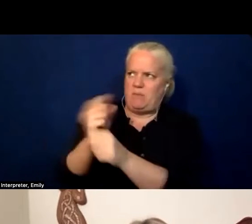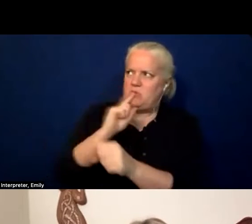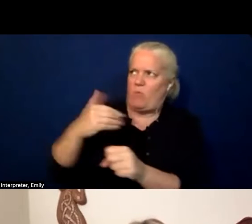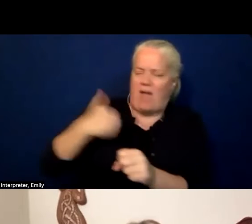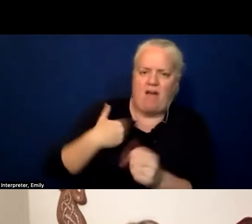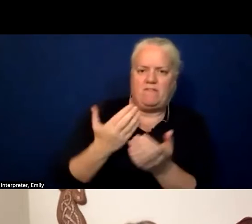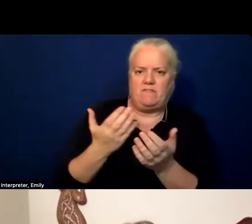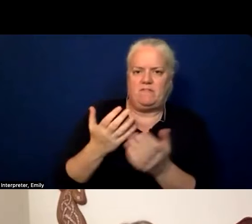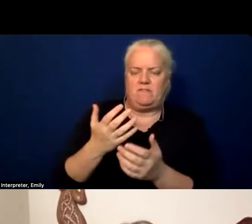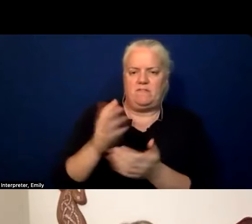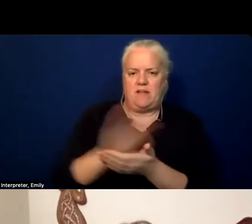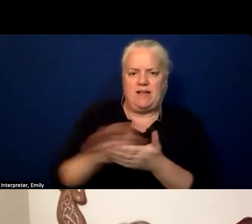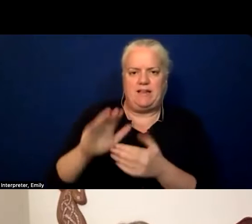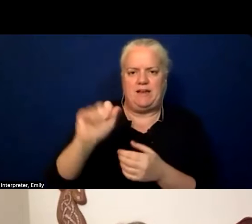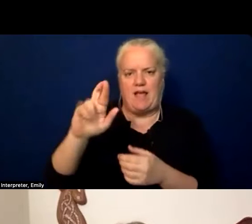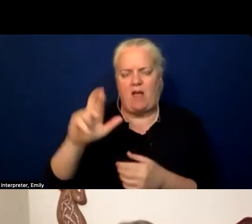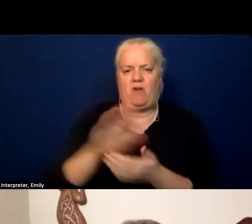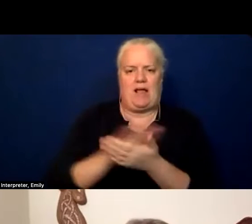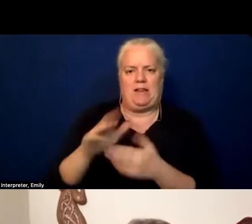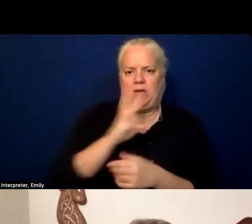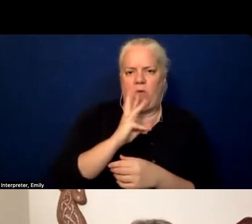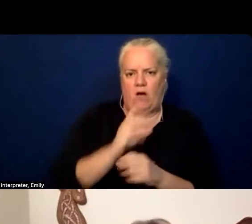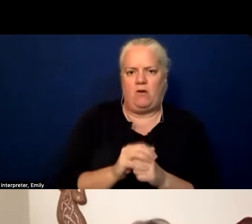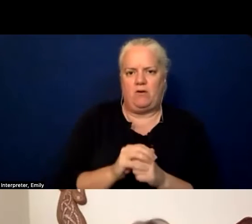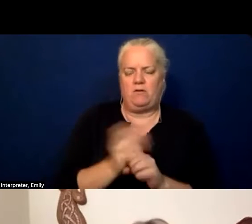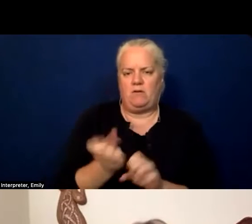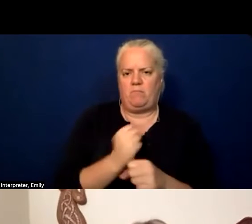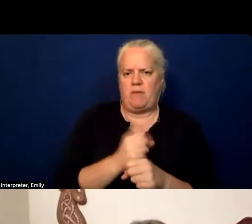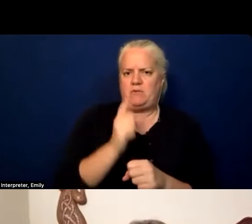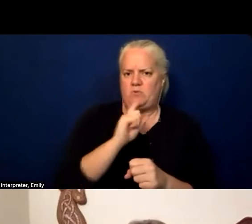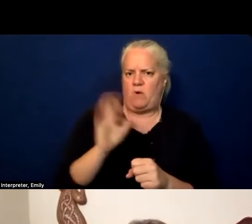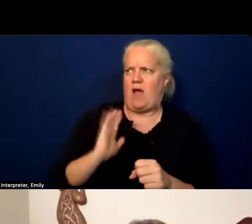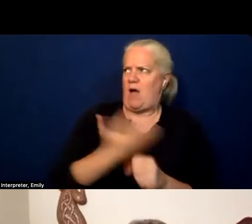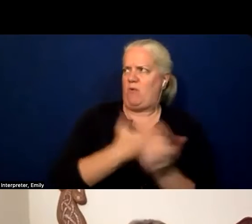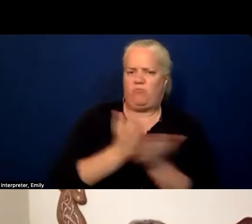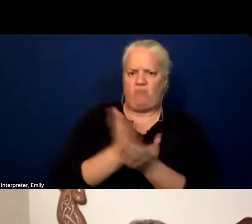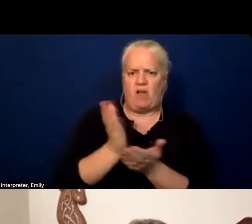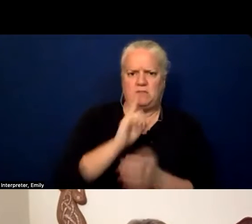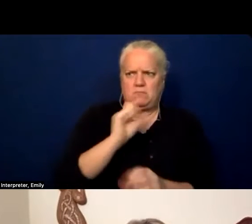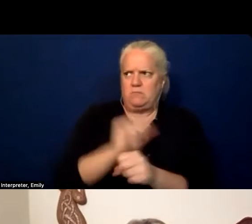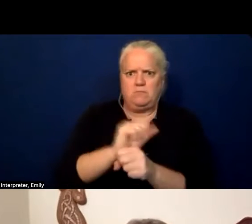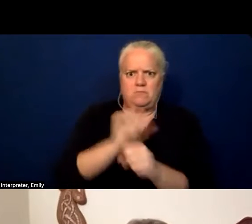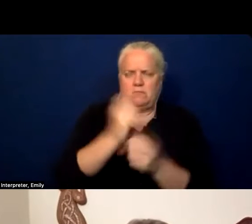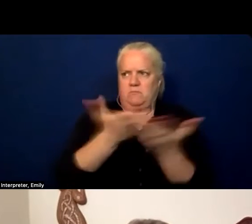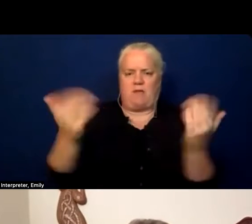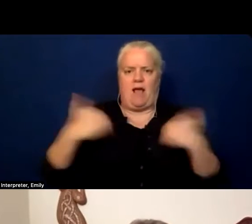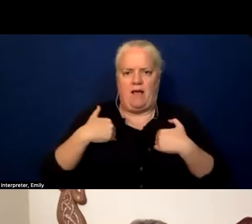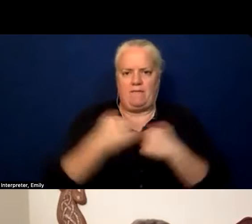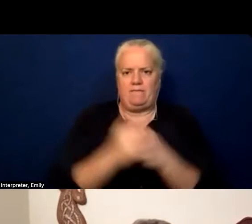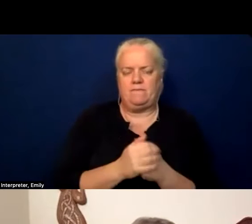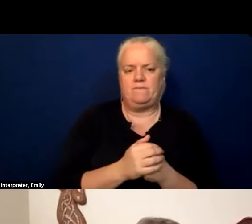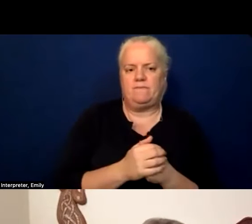water, and ensuring that those rights are being upheld. So I might start with you, Anthony, because in my mind, there's kind of